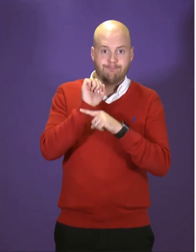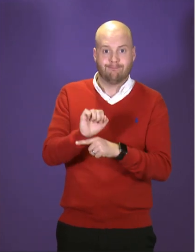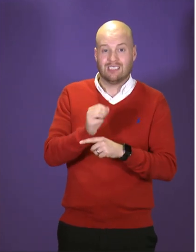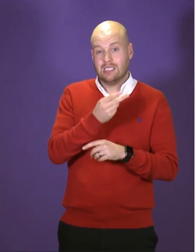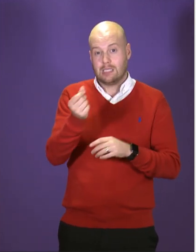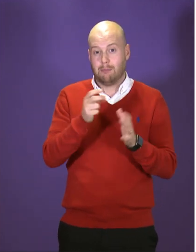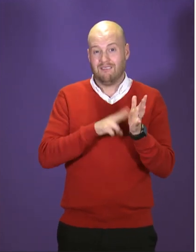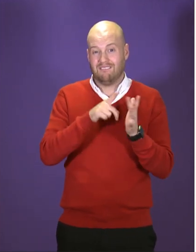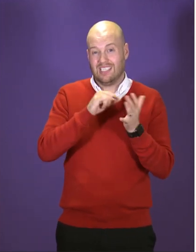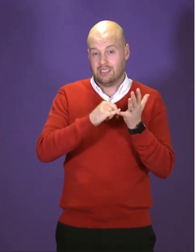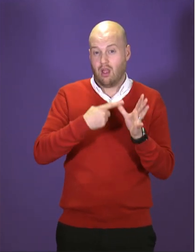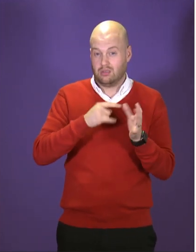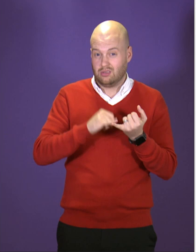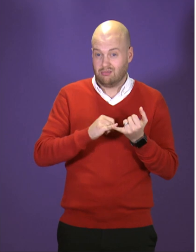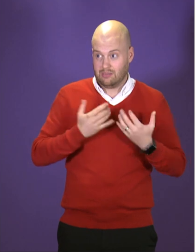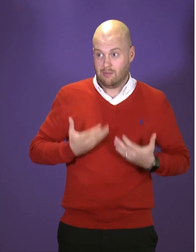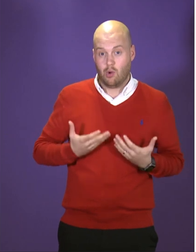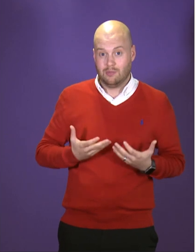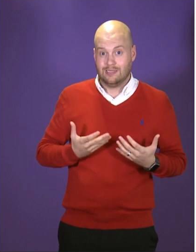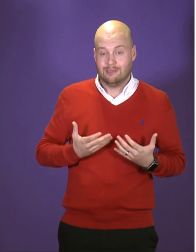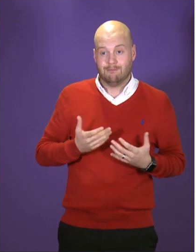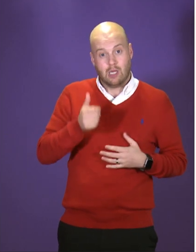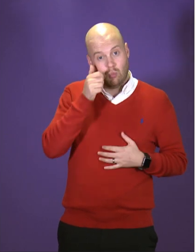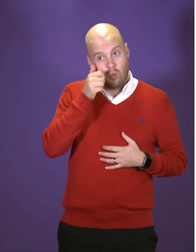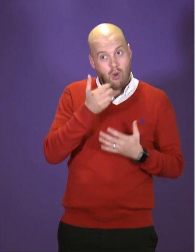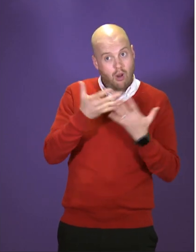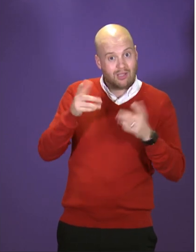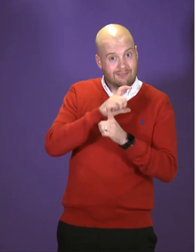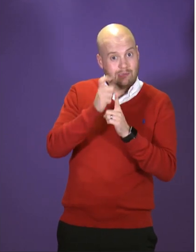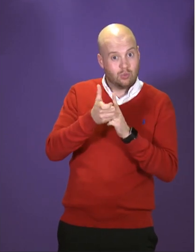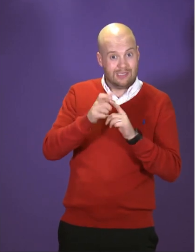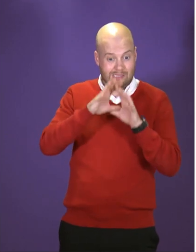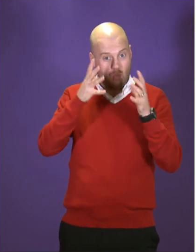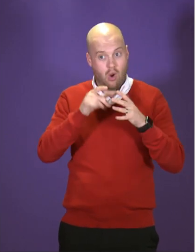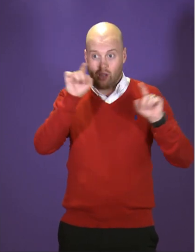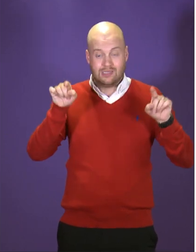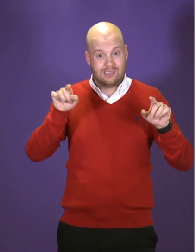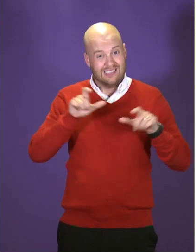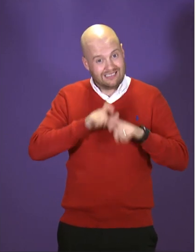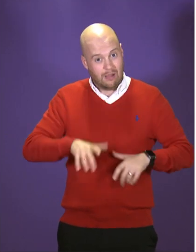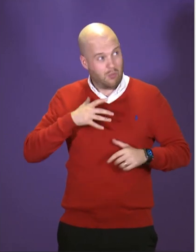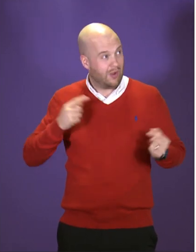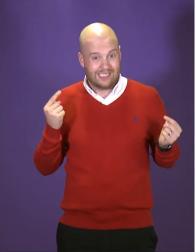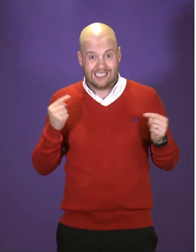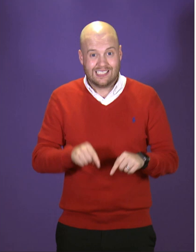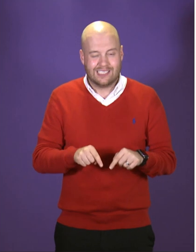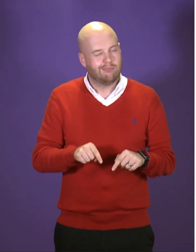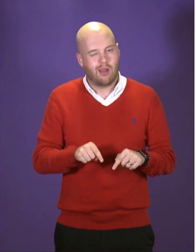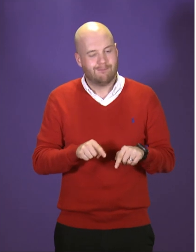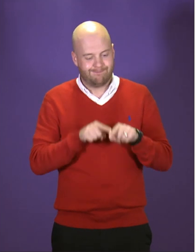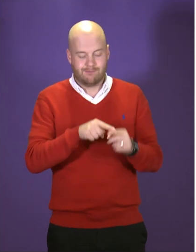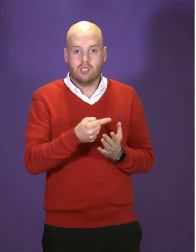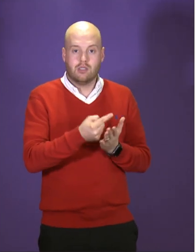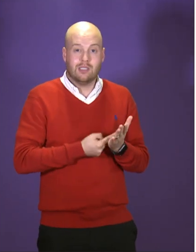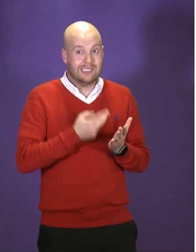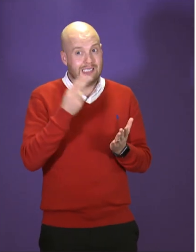like to come here and participate in this incredible offering of culture. We need to break down our boundaries. On